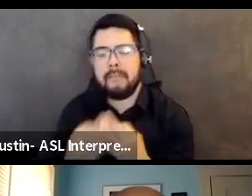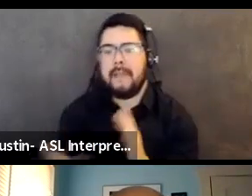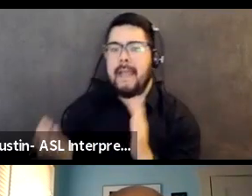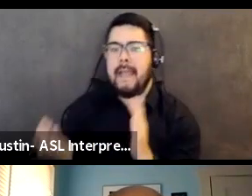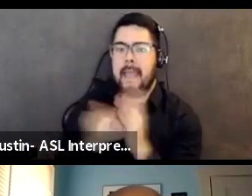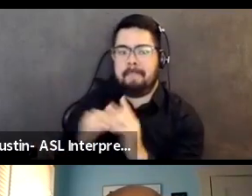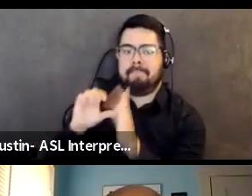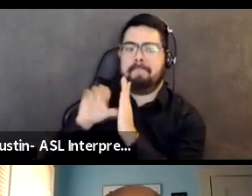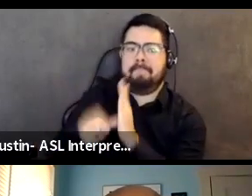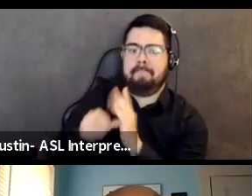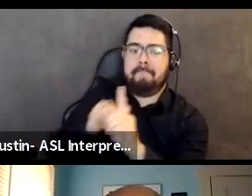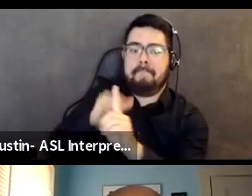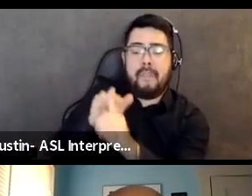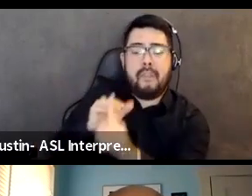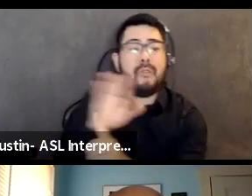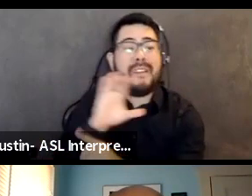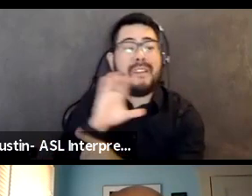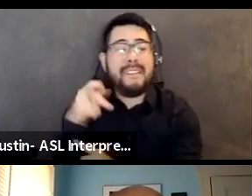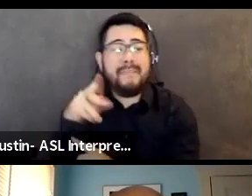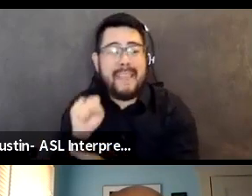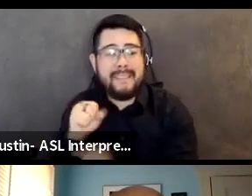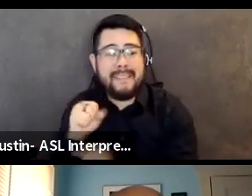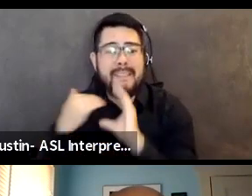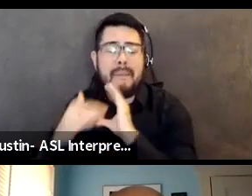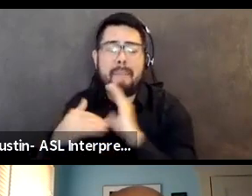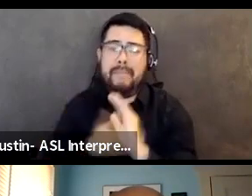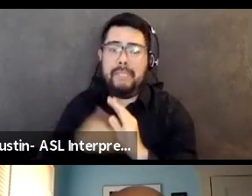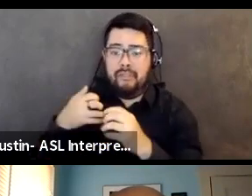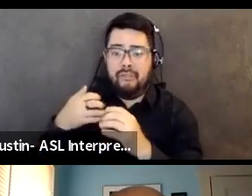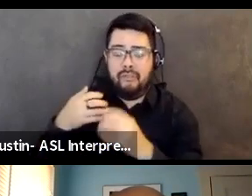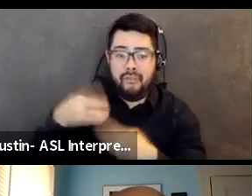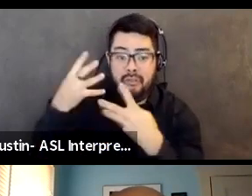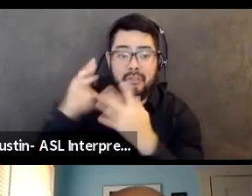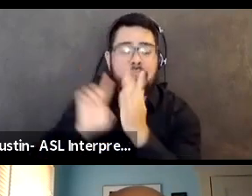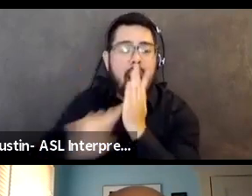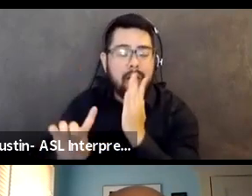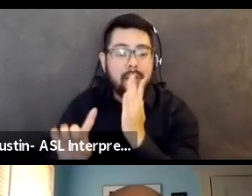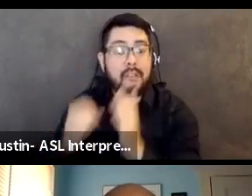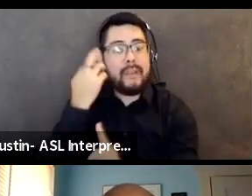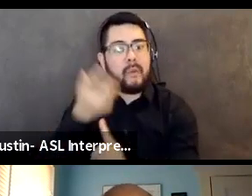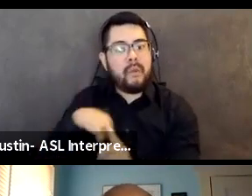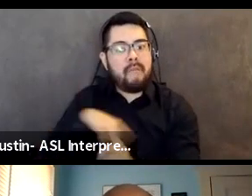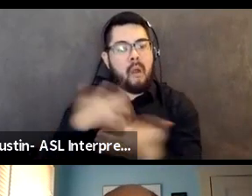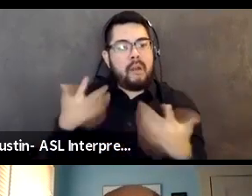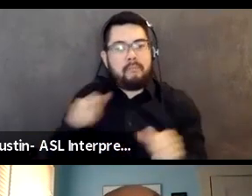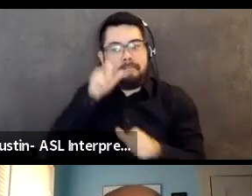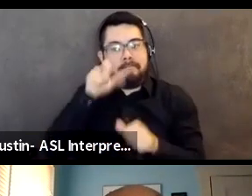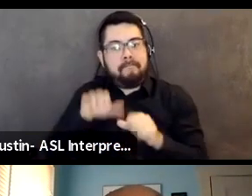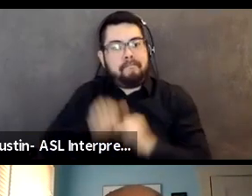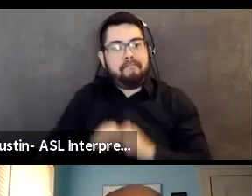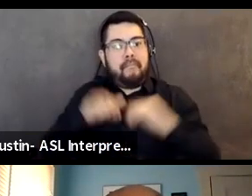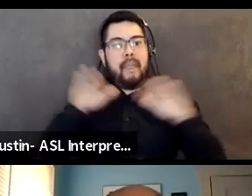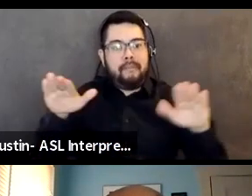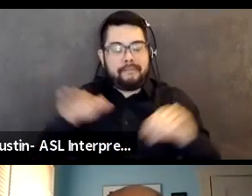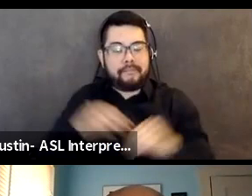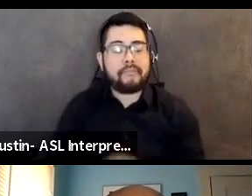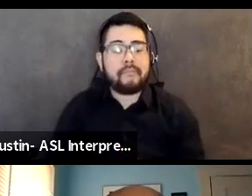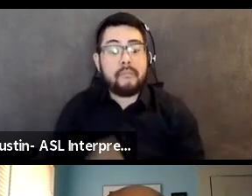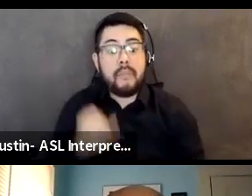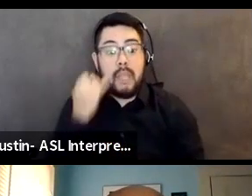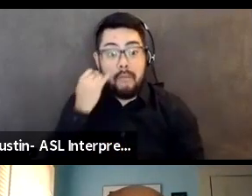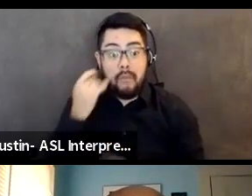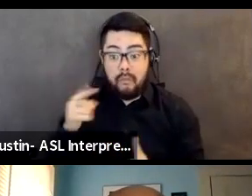check their cps emails because those eligibility letters have been mailed if you are wondering if you are eligible please contact your school